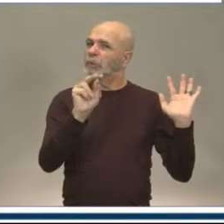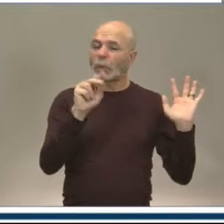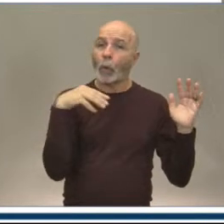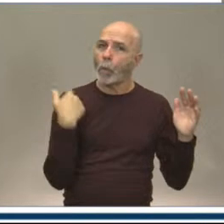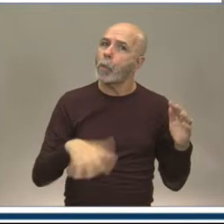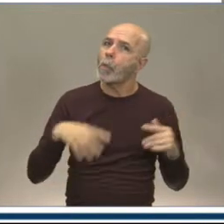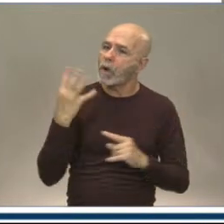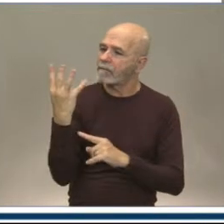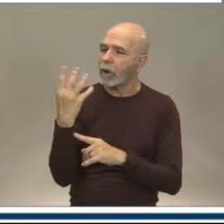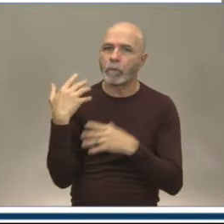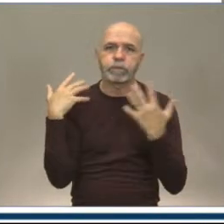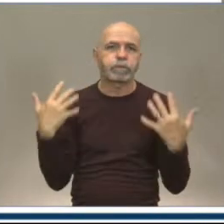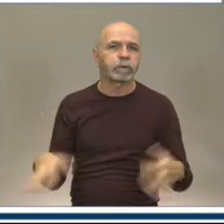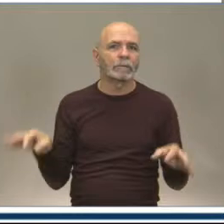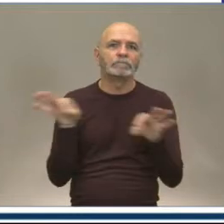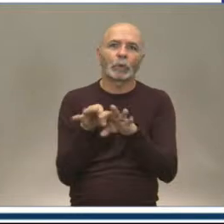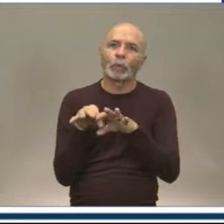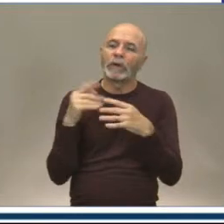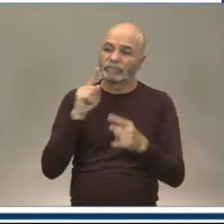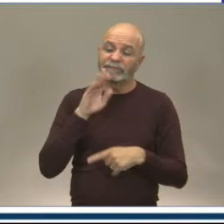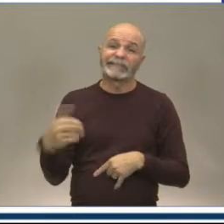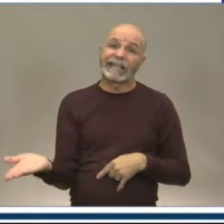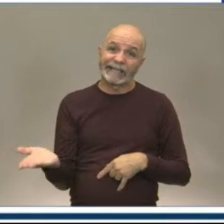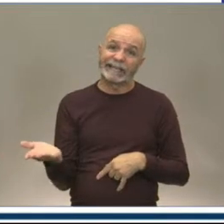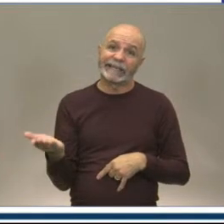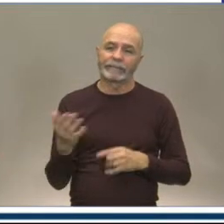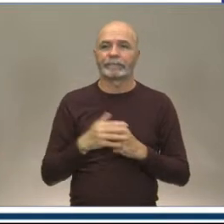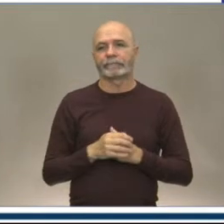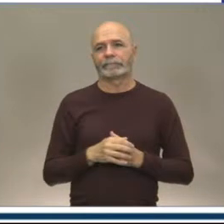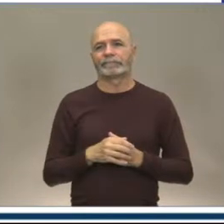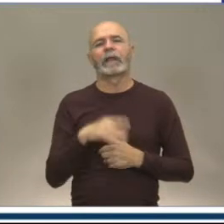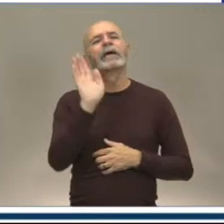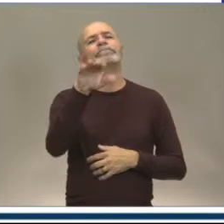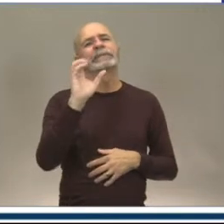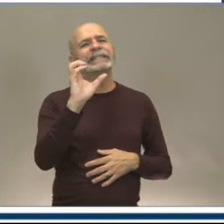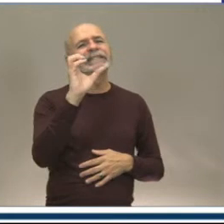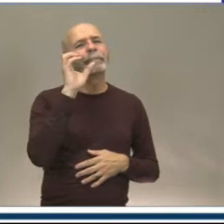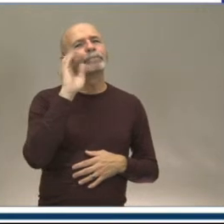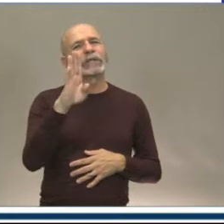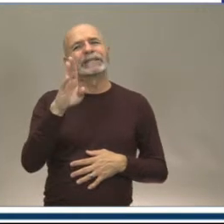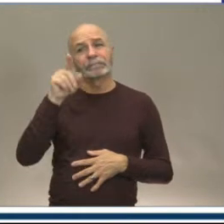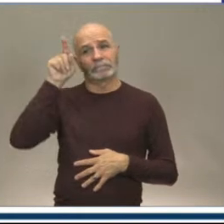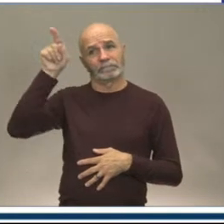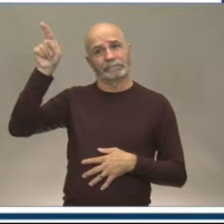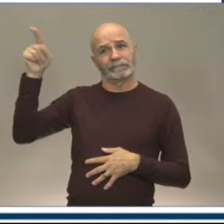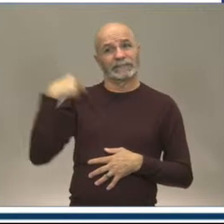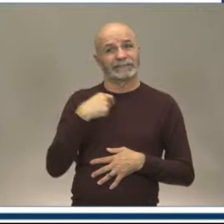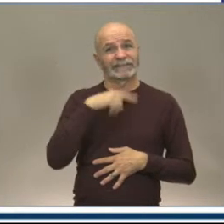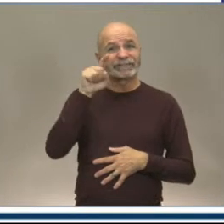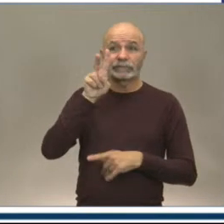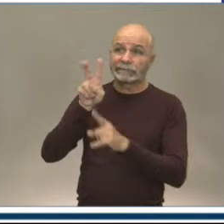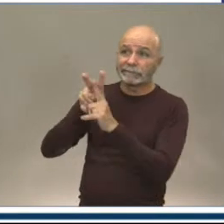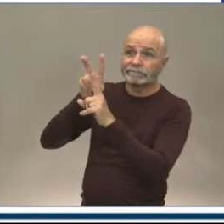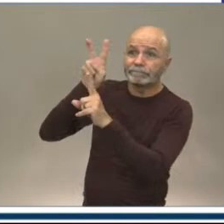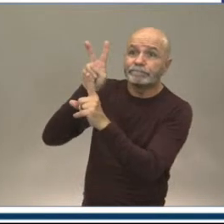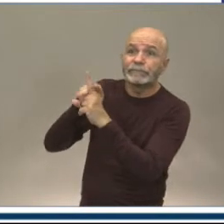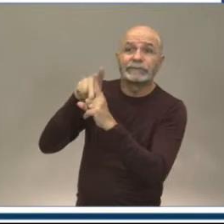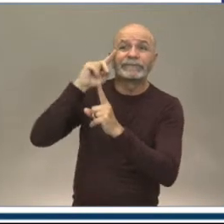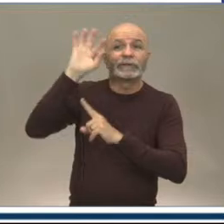no more. Back to Cape Breton, is there any early indications that you may have to apply for federal disaster relief, that fund that they